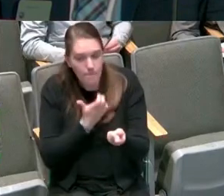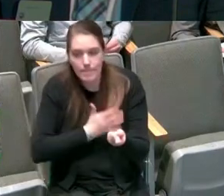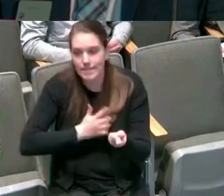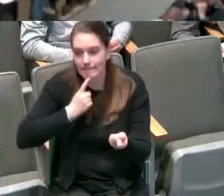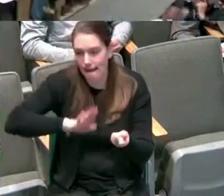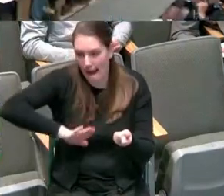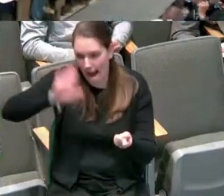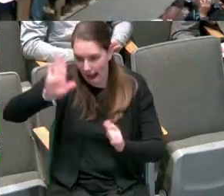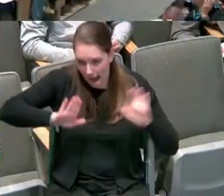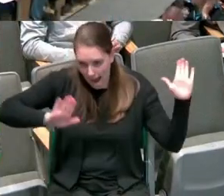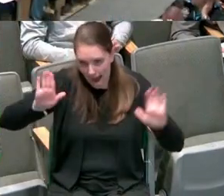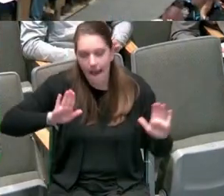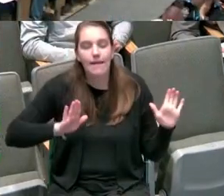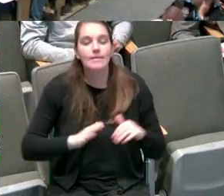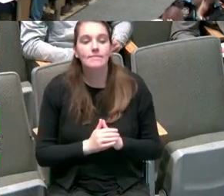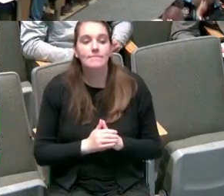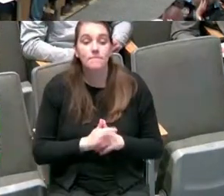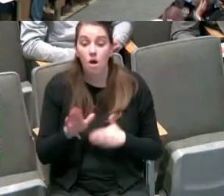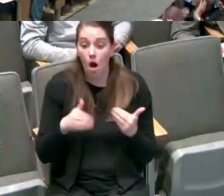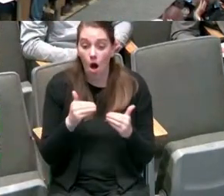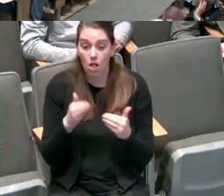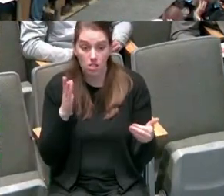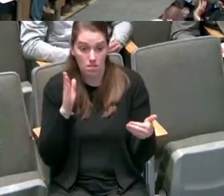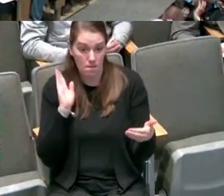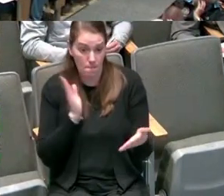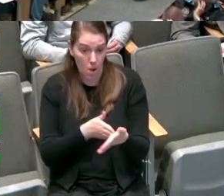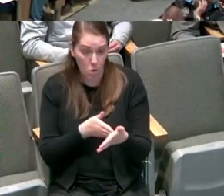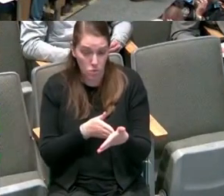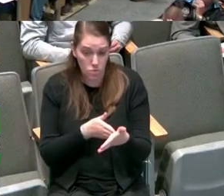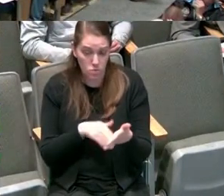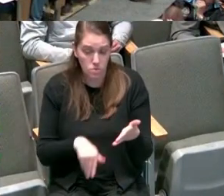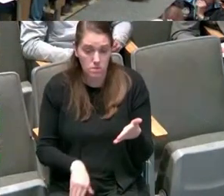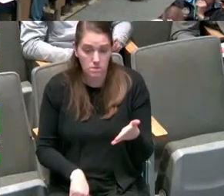say aye all opposed